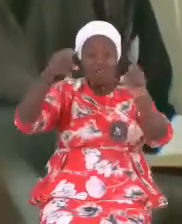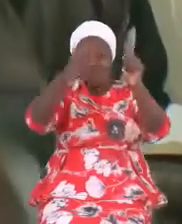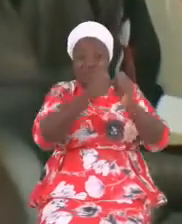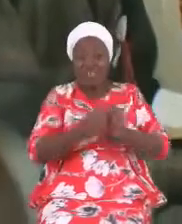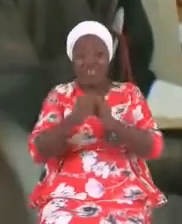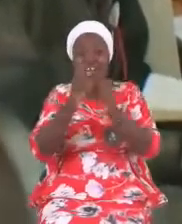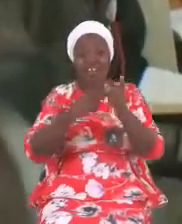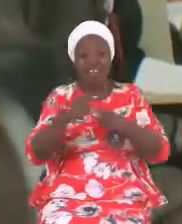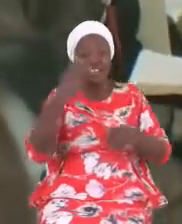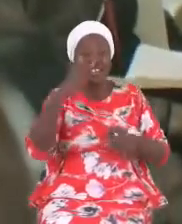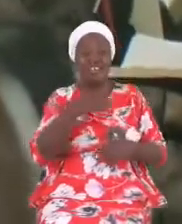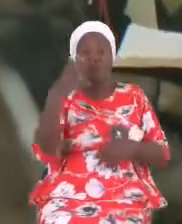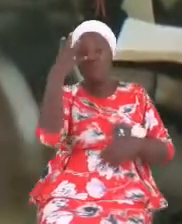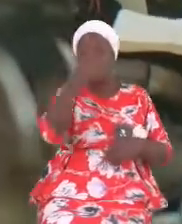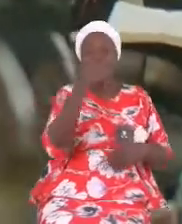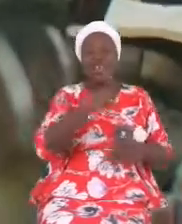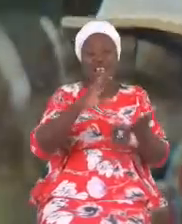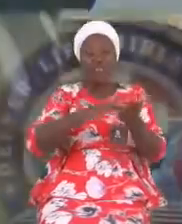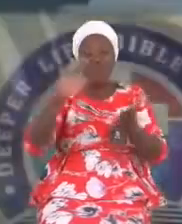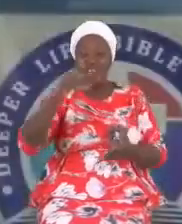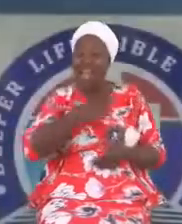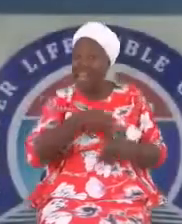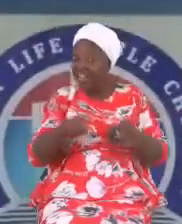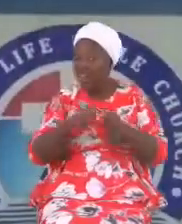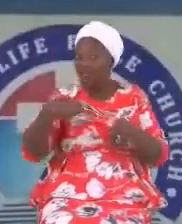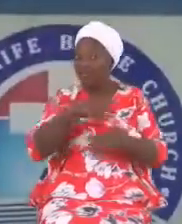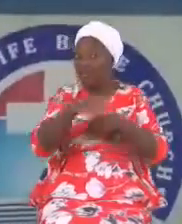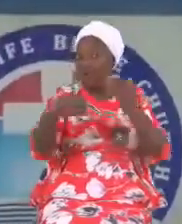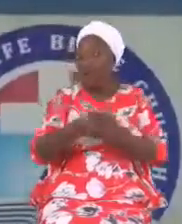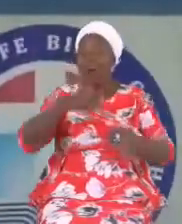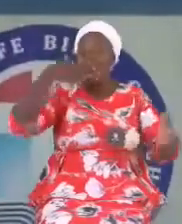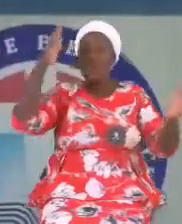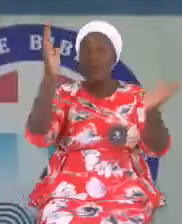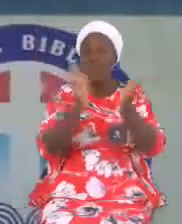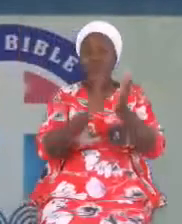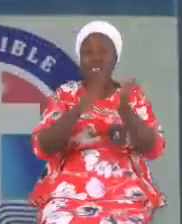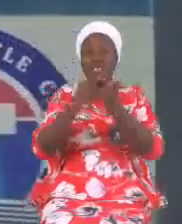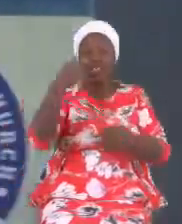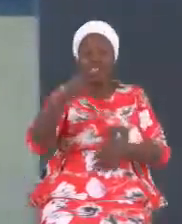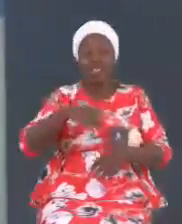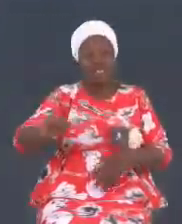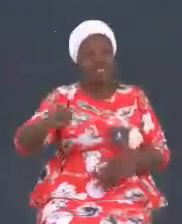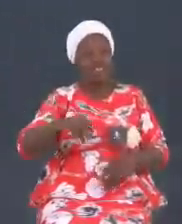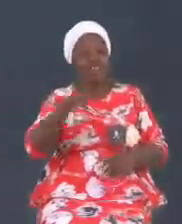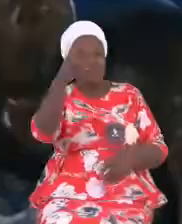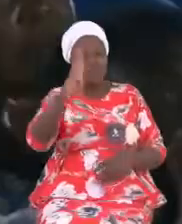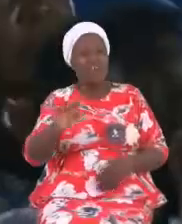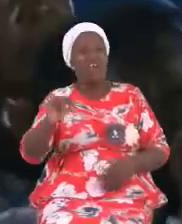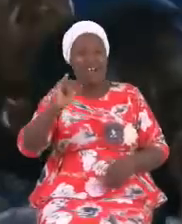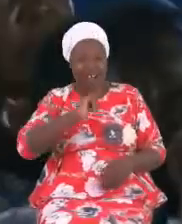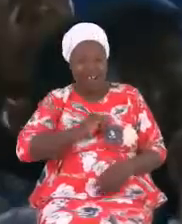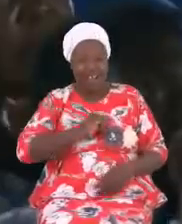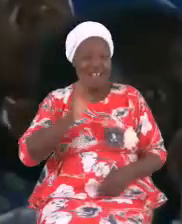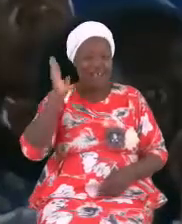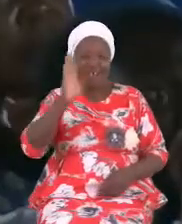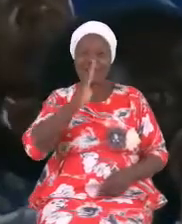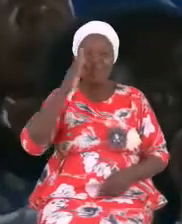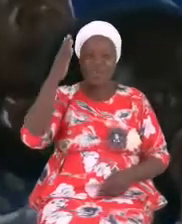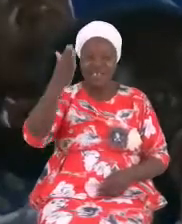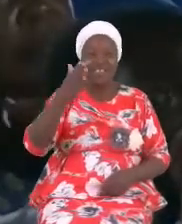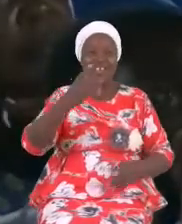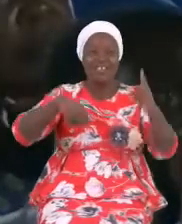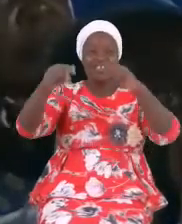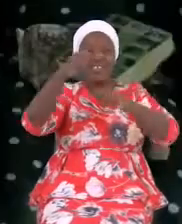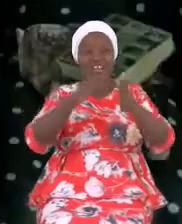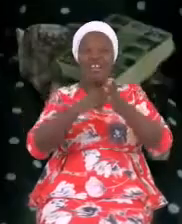and the glory as we all praise the eternal God. I will be there. I said I will